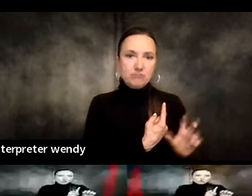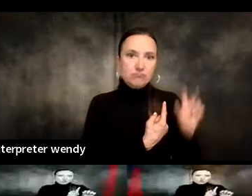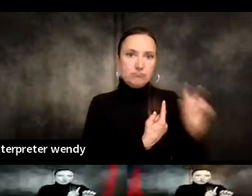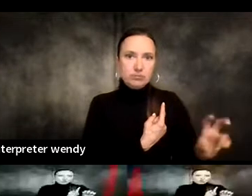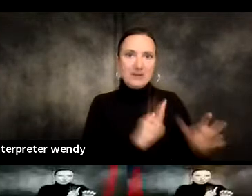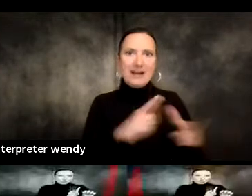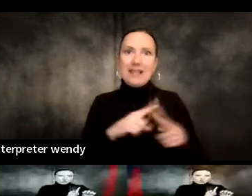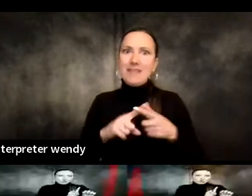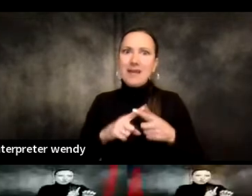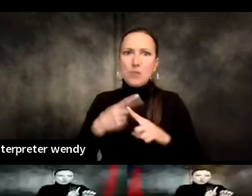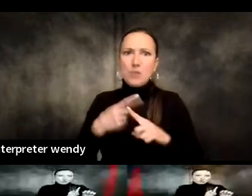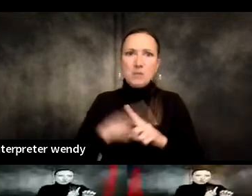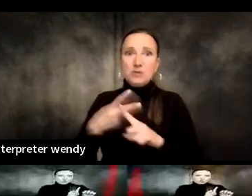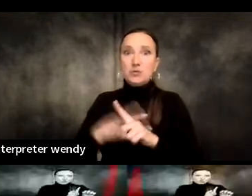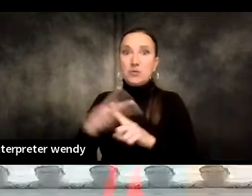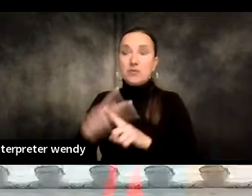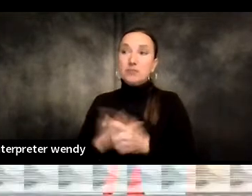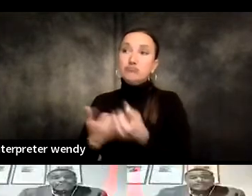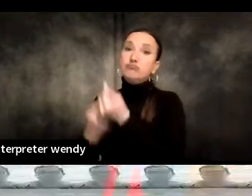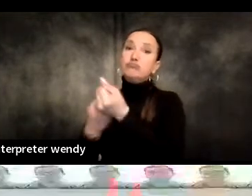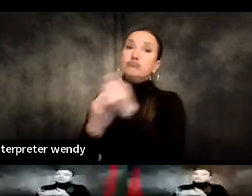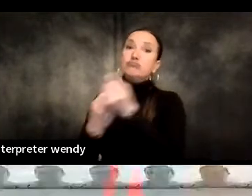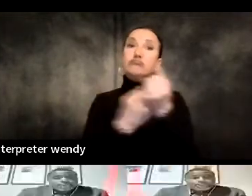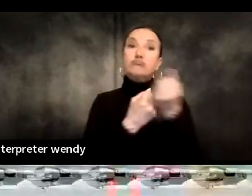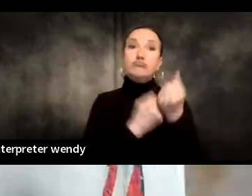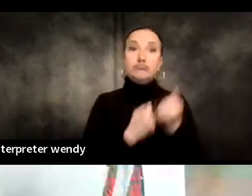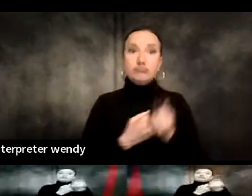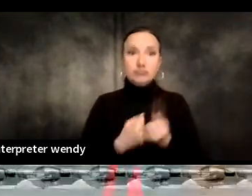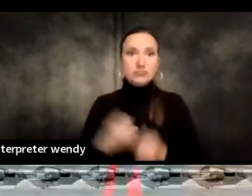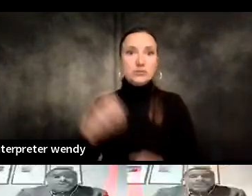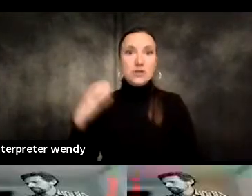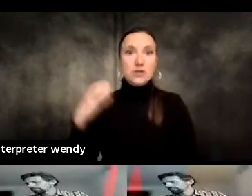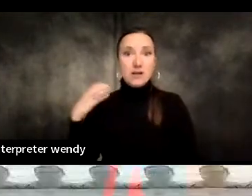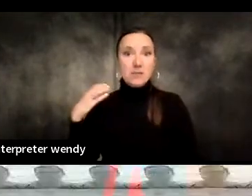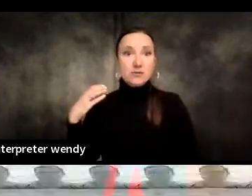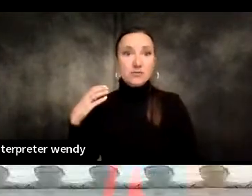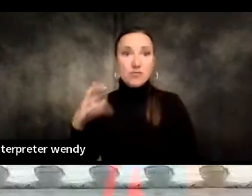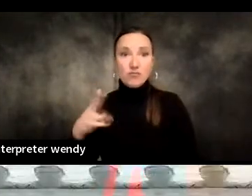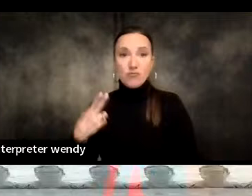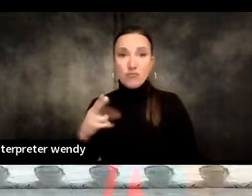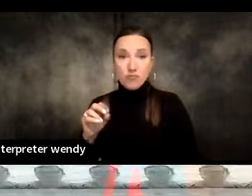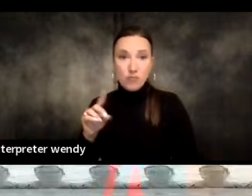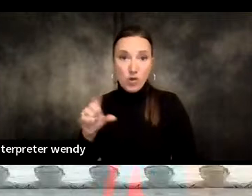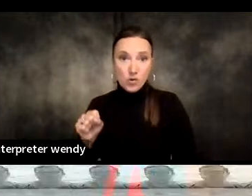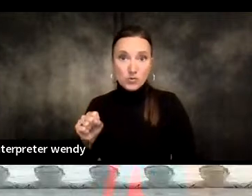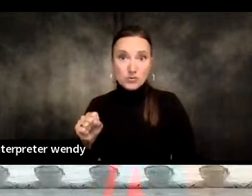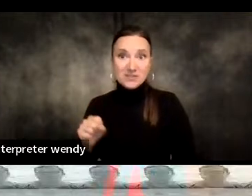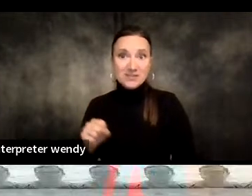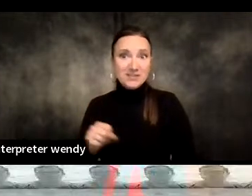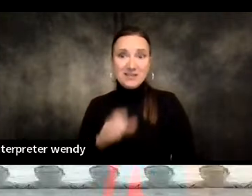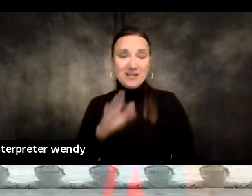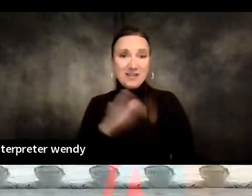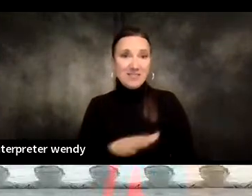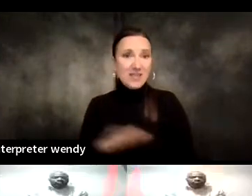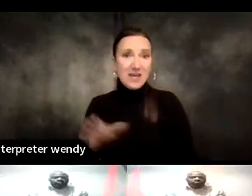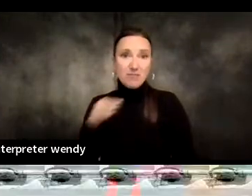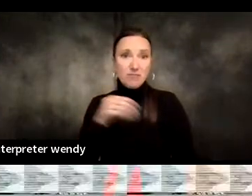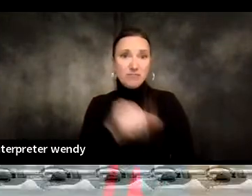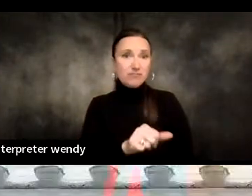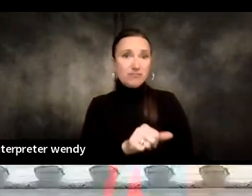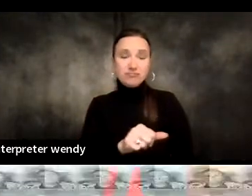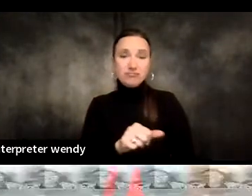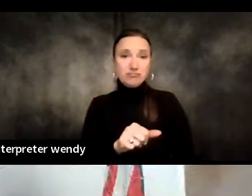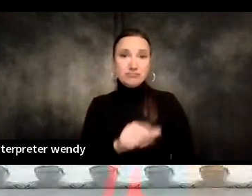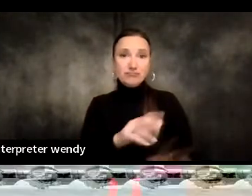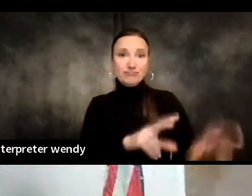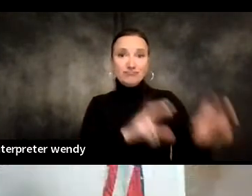months, thanks to the advocacy of some on this call, including Commissioner Rhodes, we have the entirety of that 2-acre parcel. And now